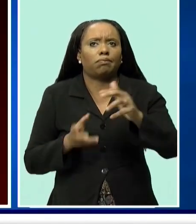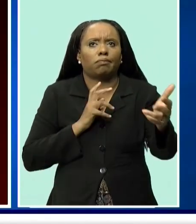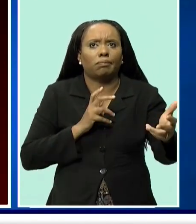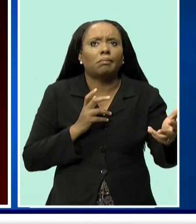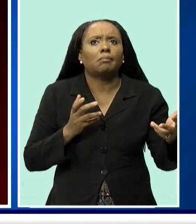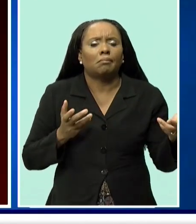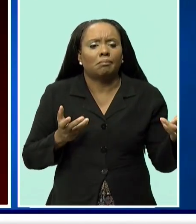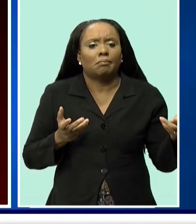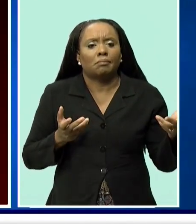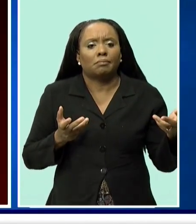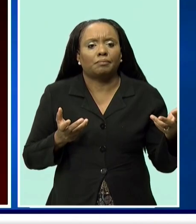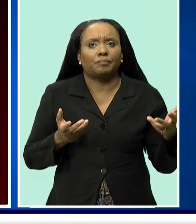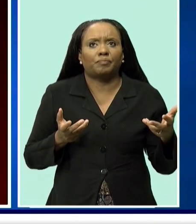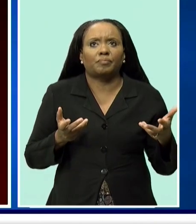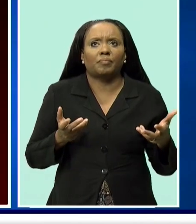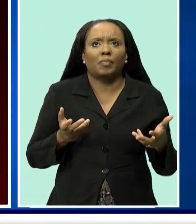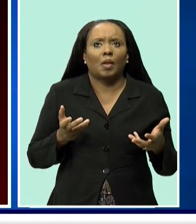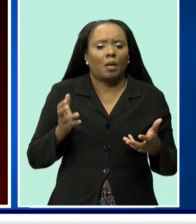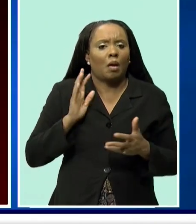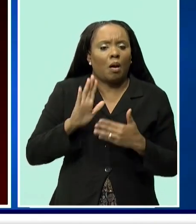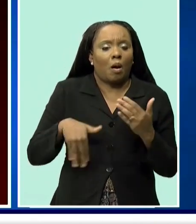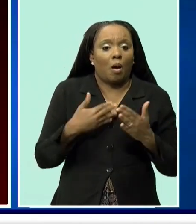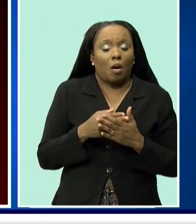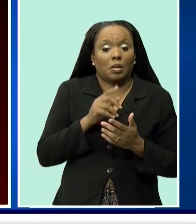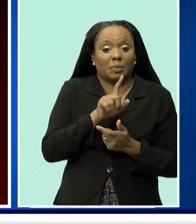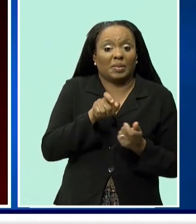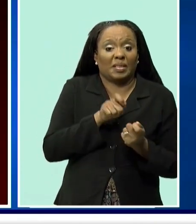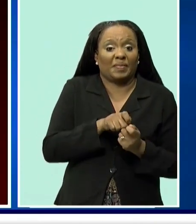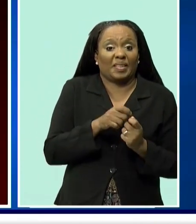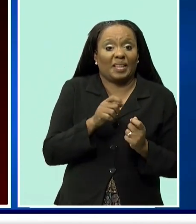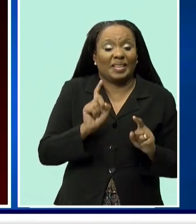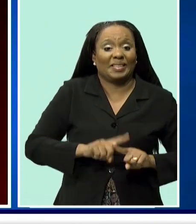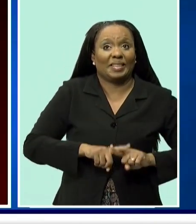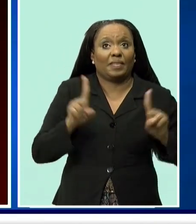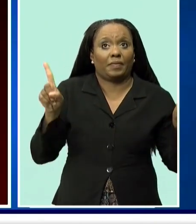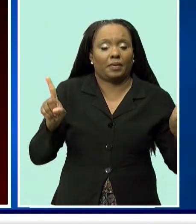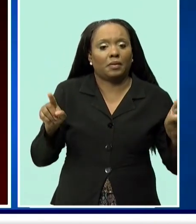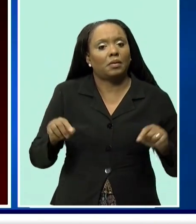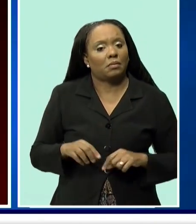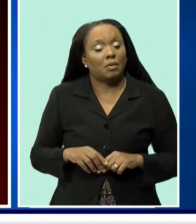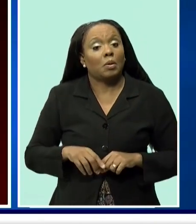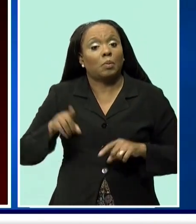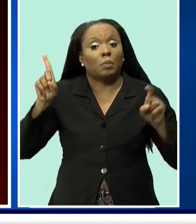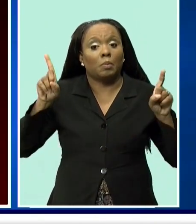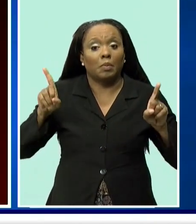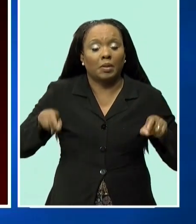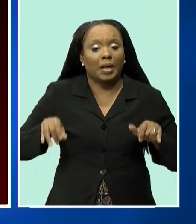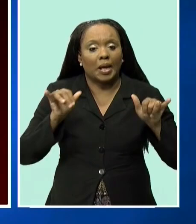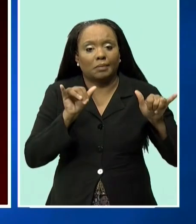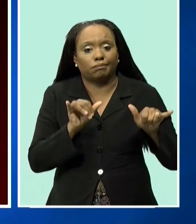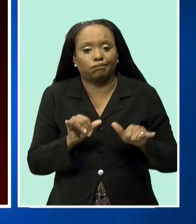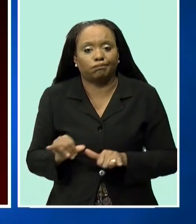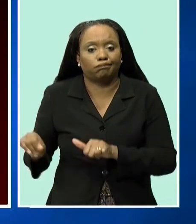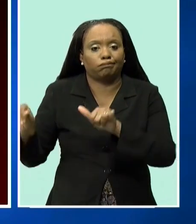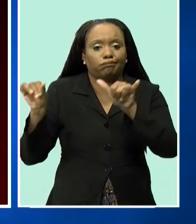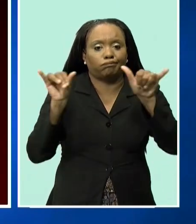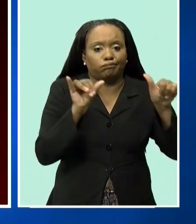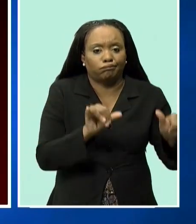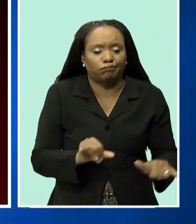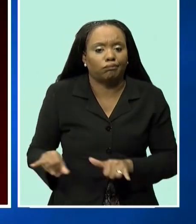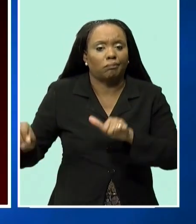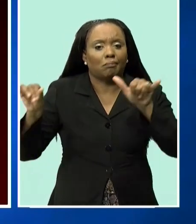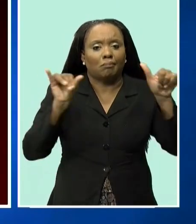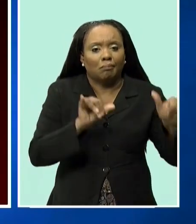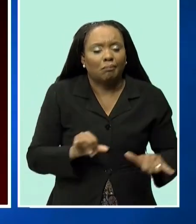of them brings something to the table, but we also need to coordinate. We also need to have standards across the region in terms